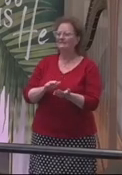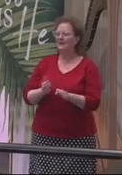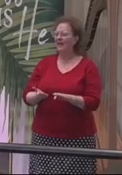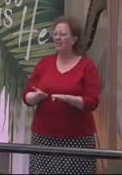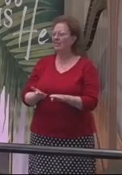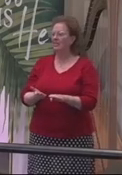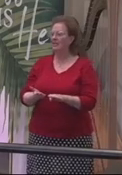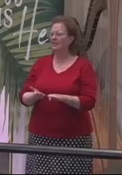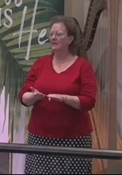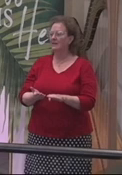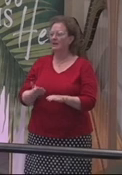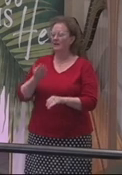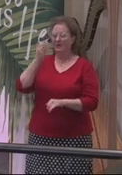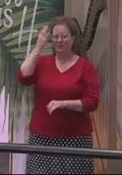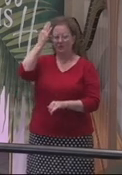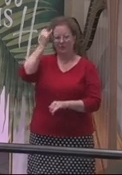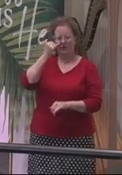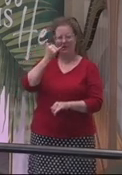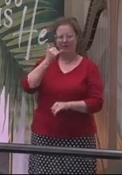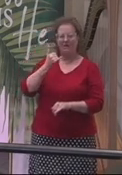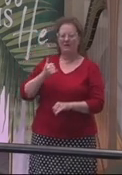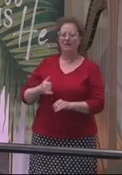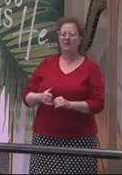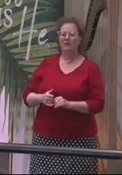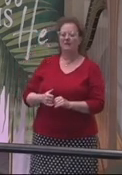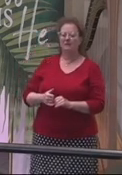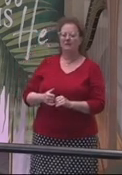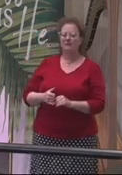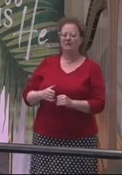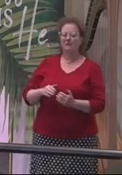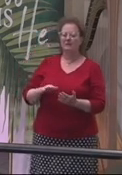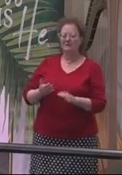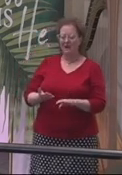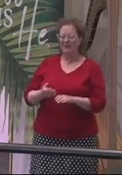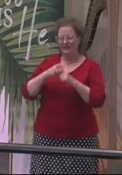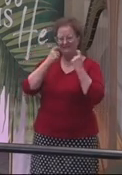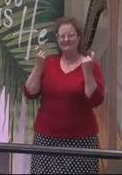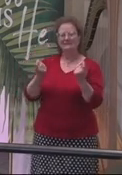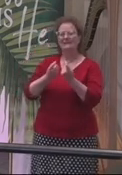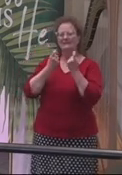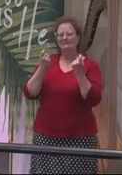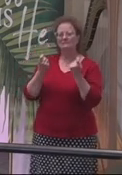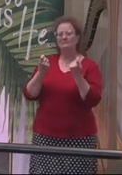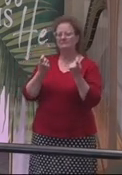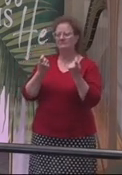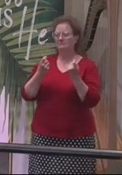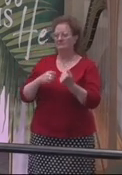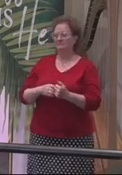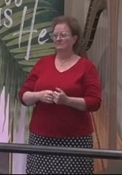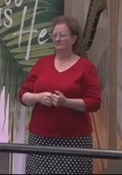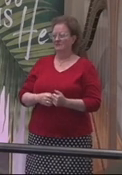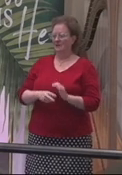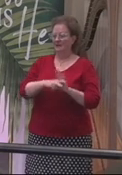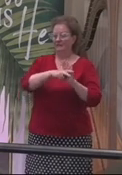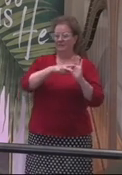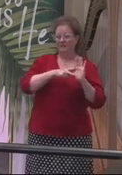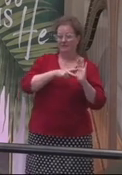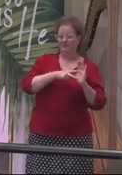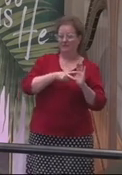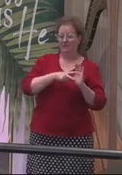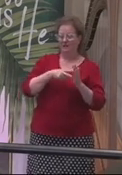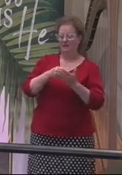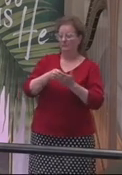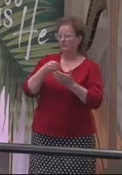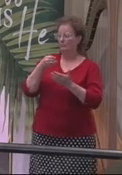its cause. The cause of death is sin. Don't you know the verse? For the wages